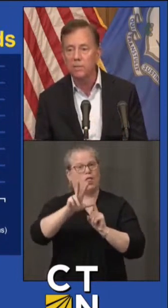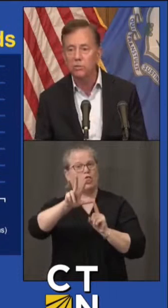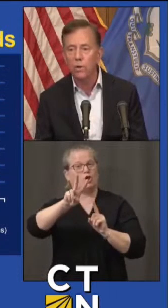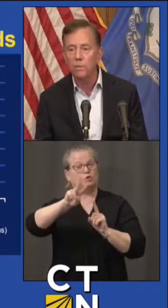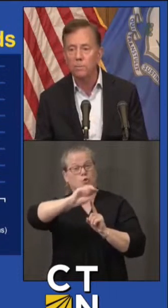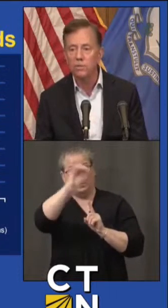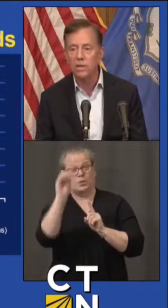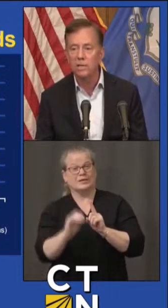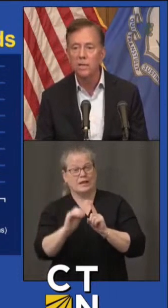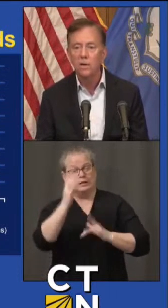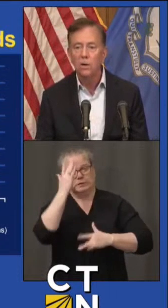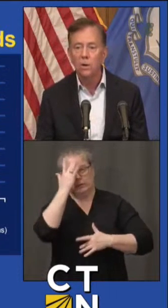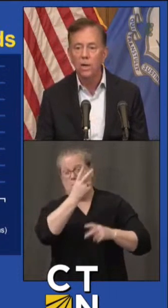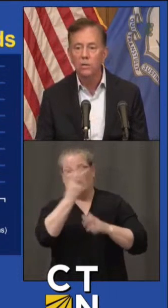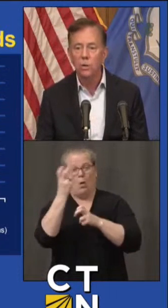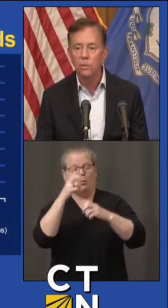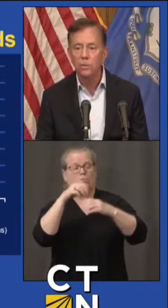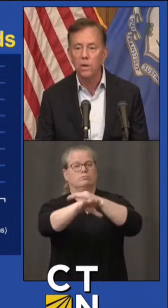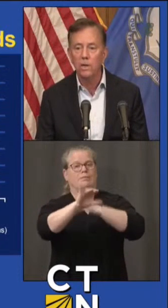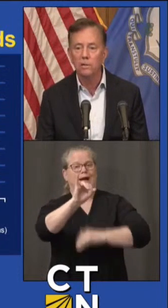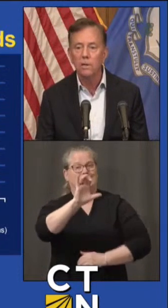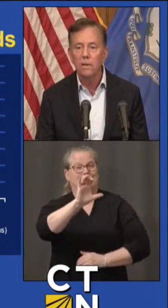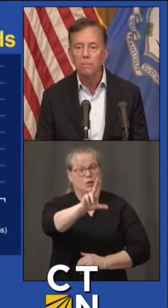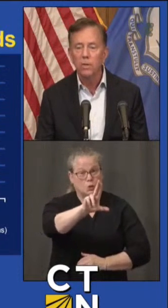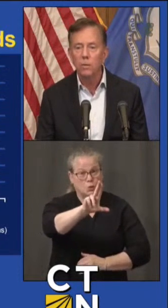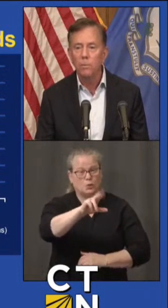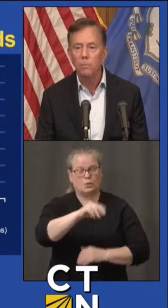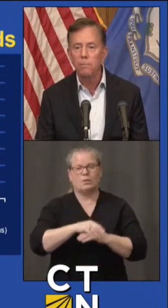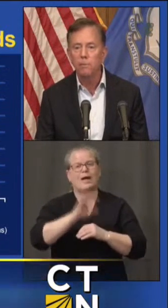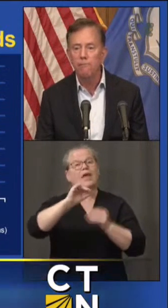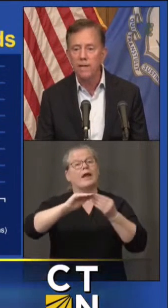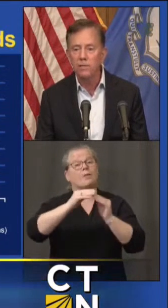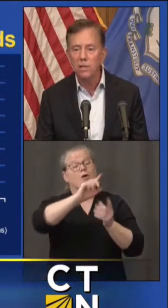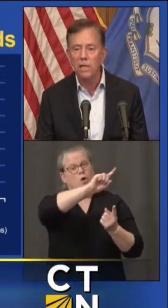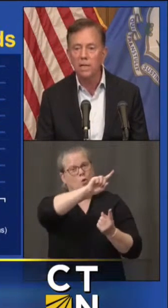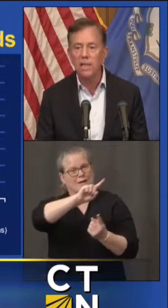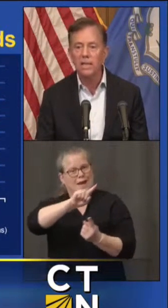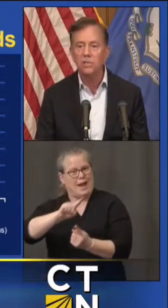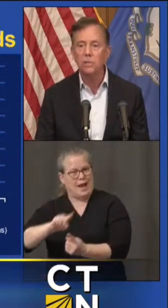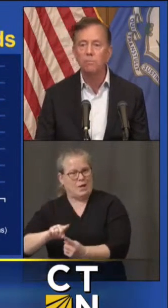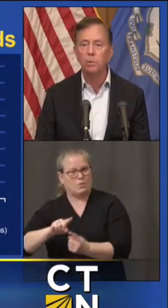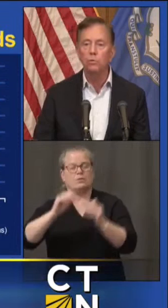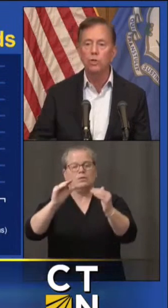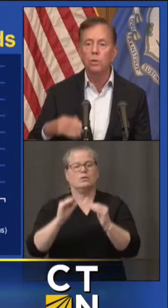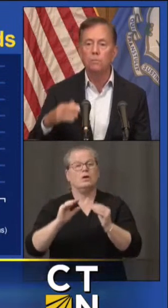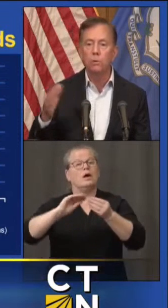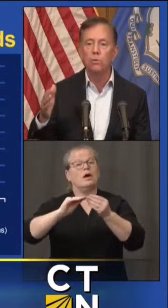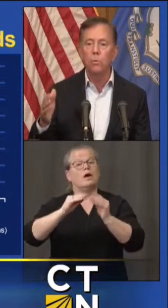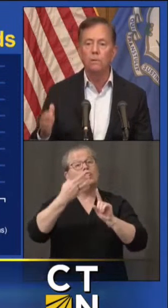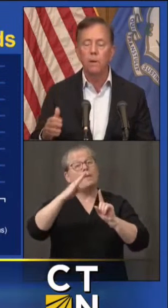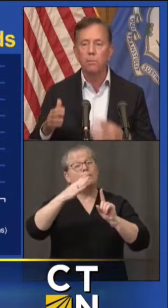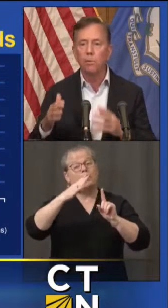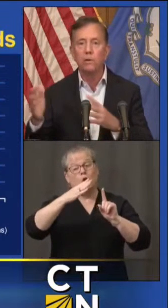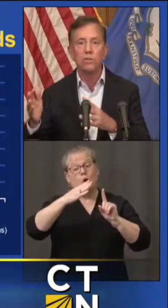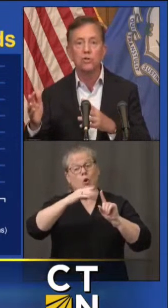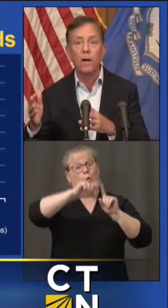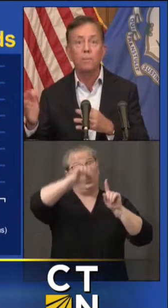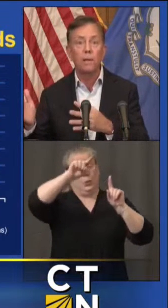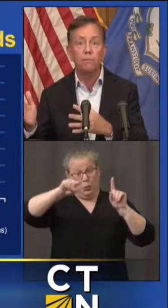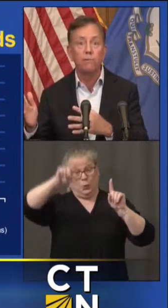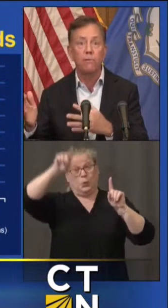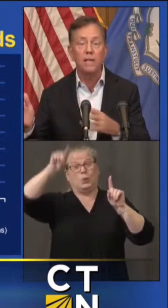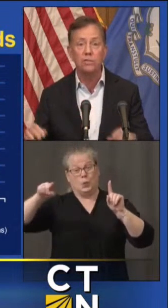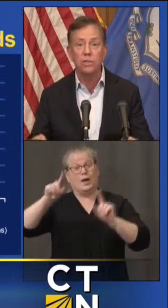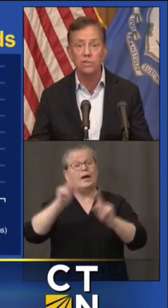about 20% on October 20th. Number of people ventilated, that's the blue one. Remember, we were scrambling